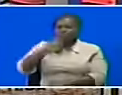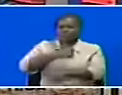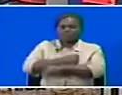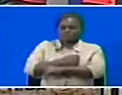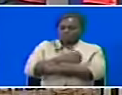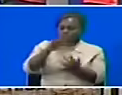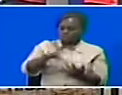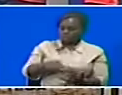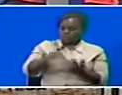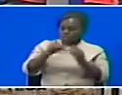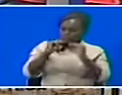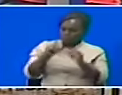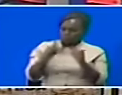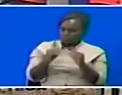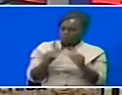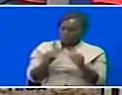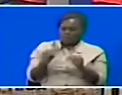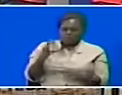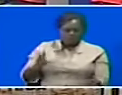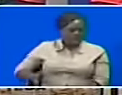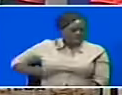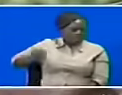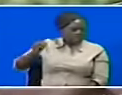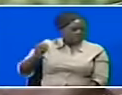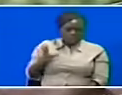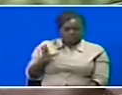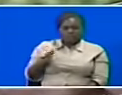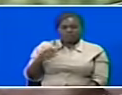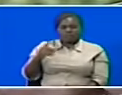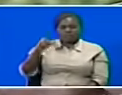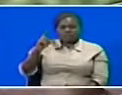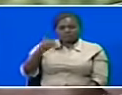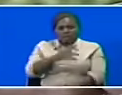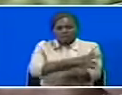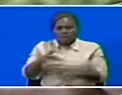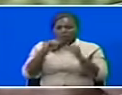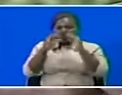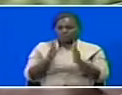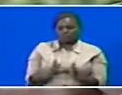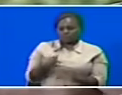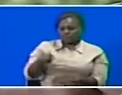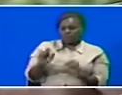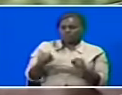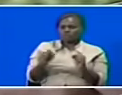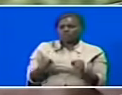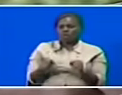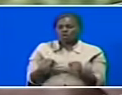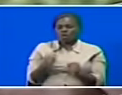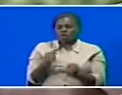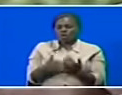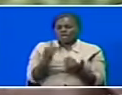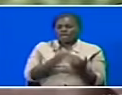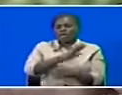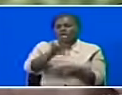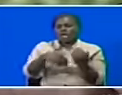give specialized training, are often too costly. We have to empower teachers so that they are able to work with all children, even